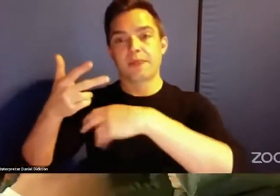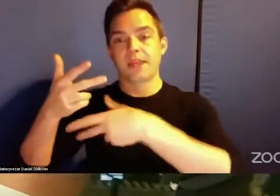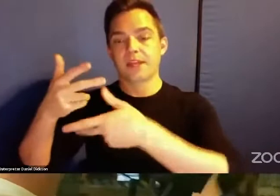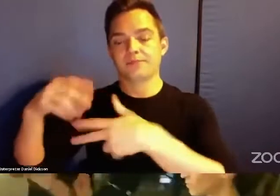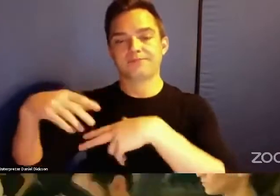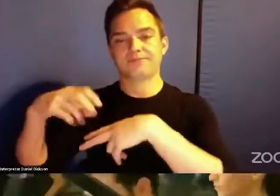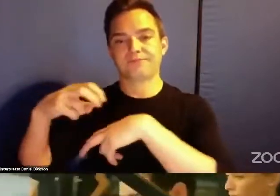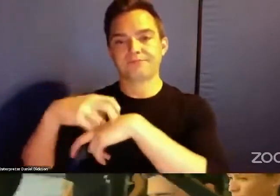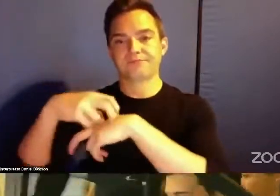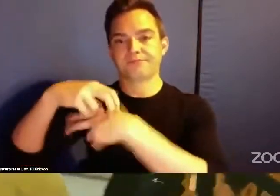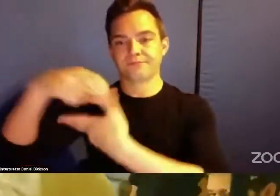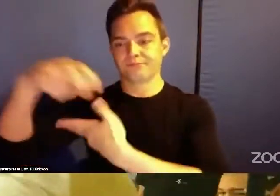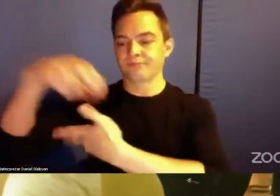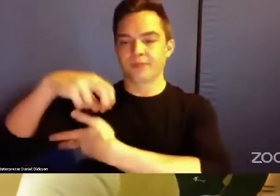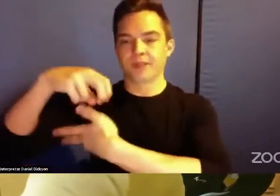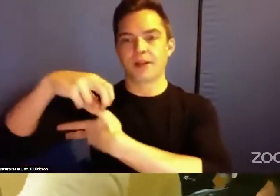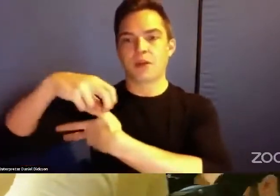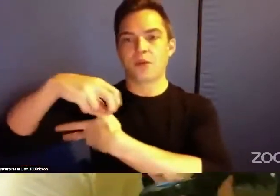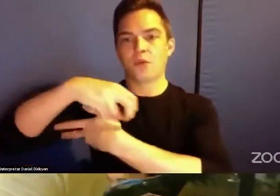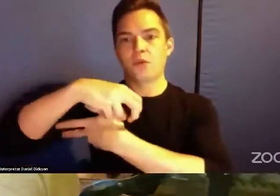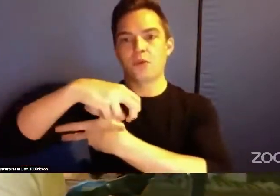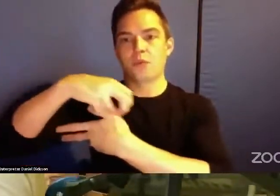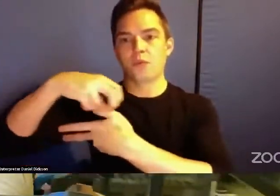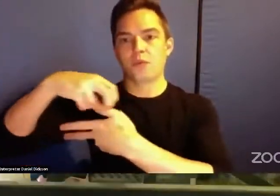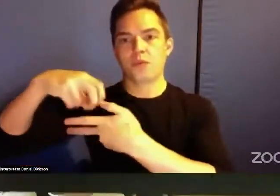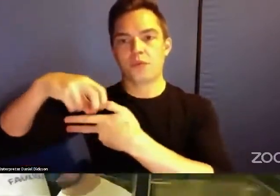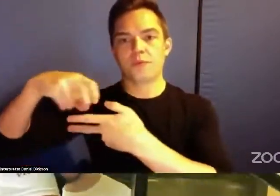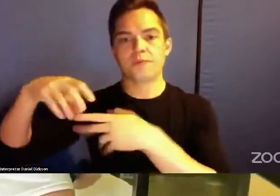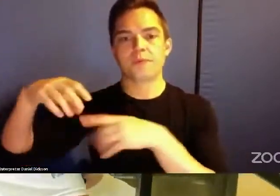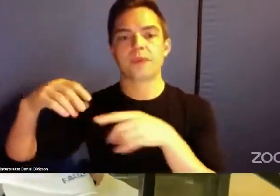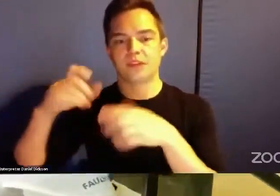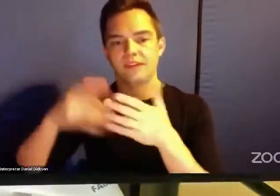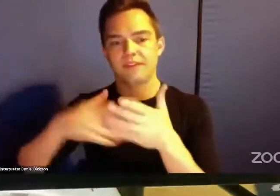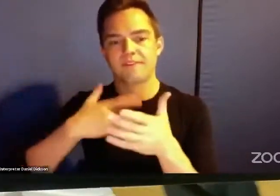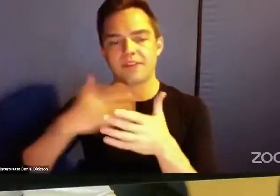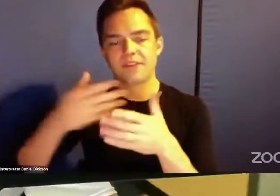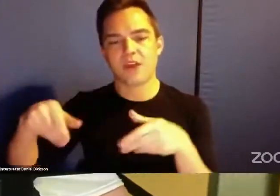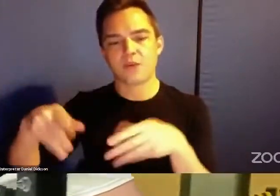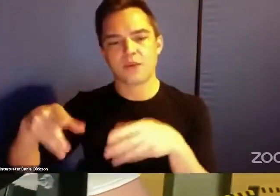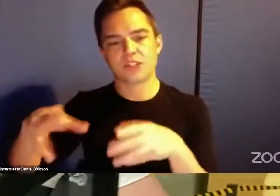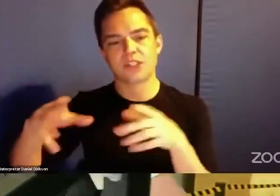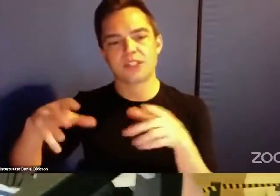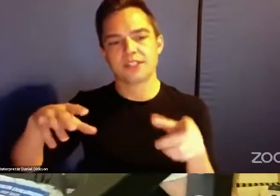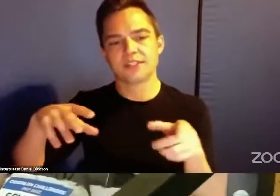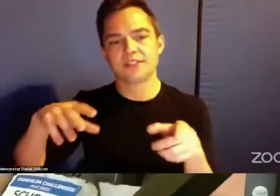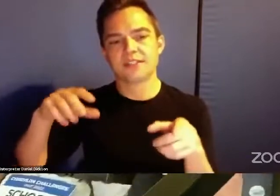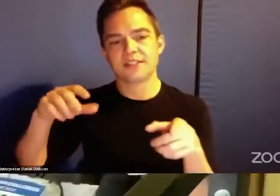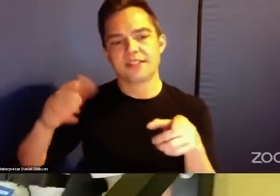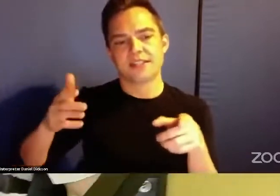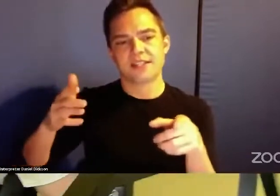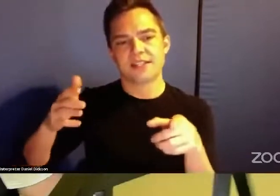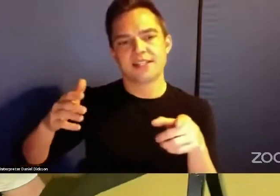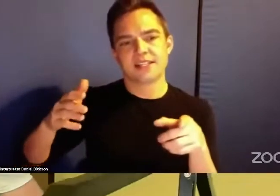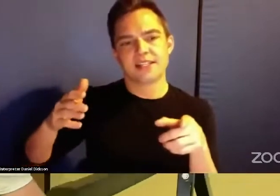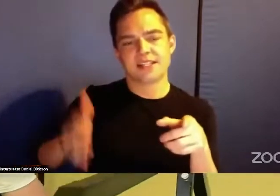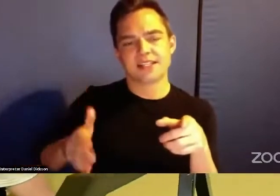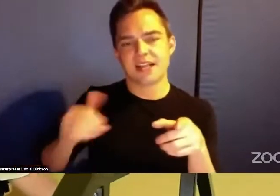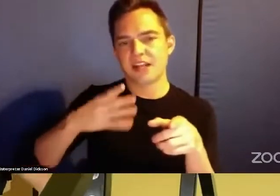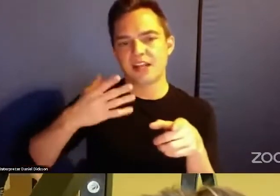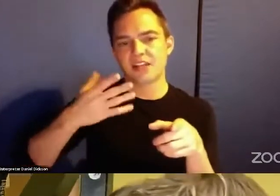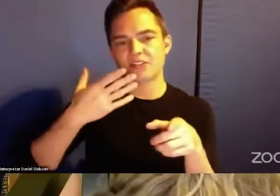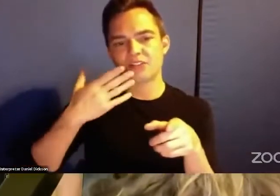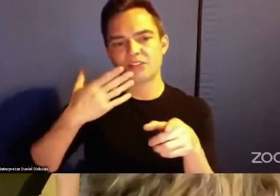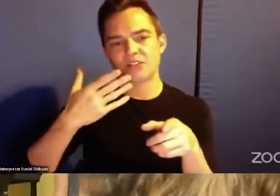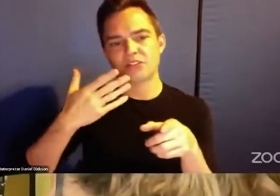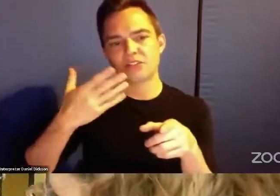He's very fast and he can feel the wheelchair because his sight was not very good because he's looking upwards, Rolf. But he